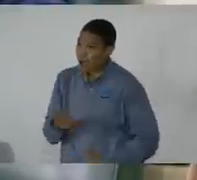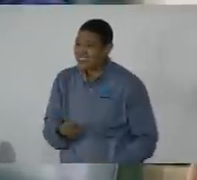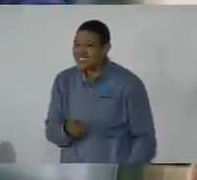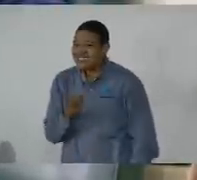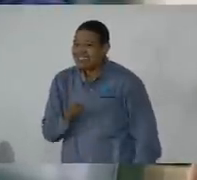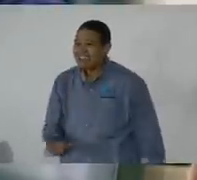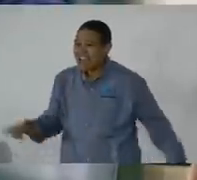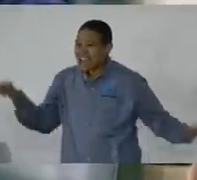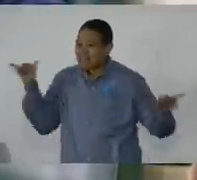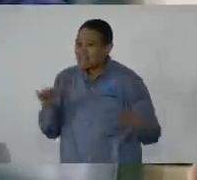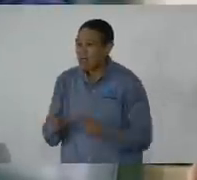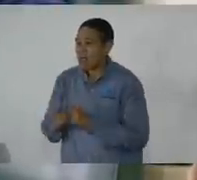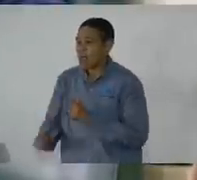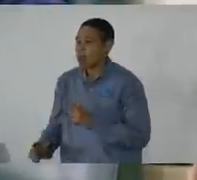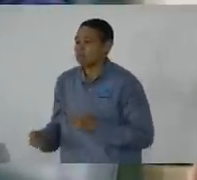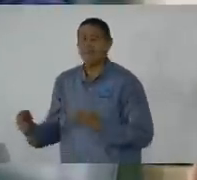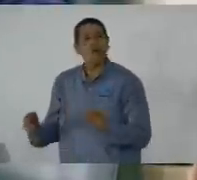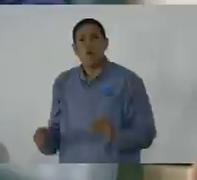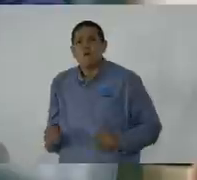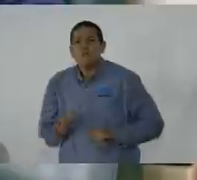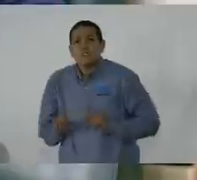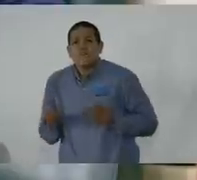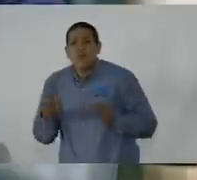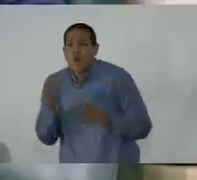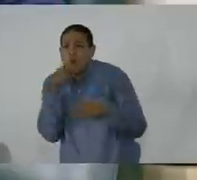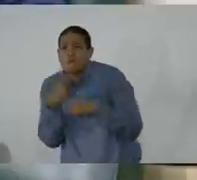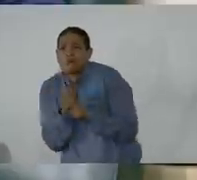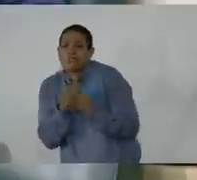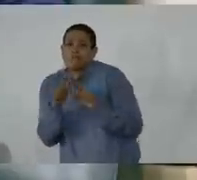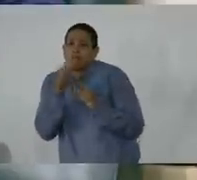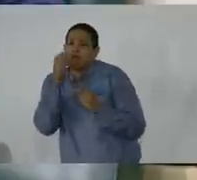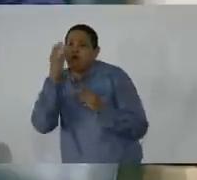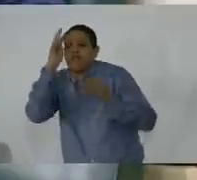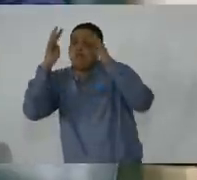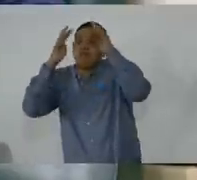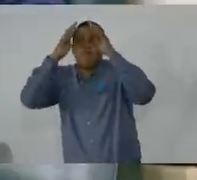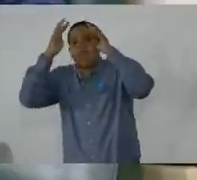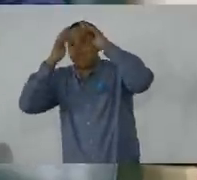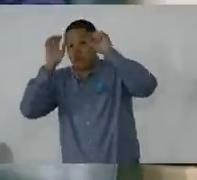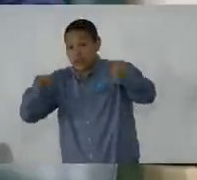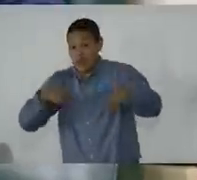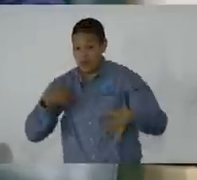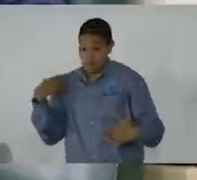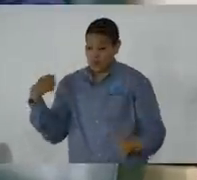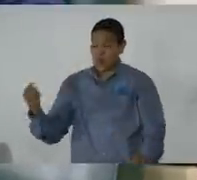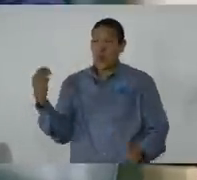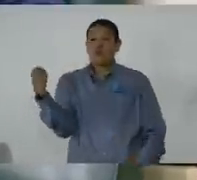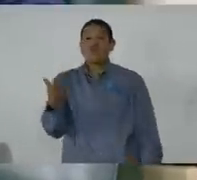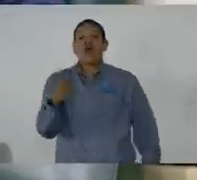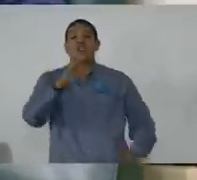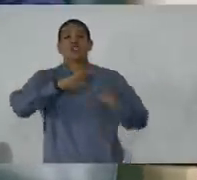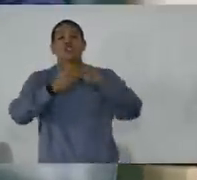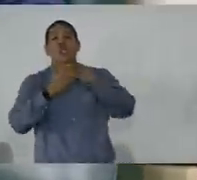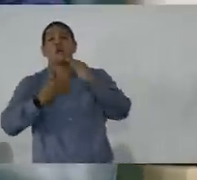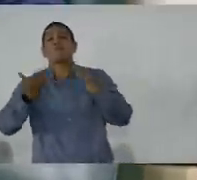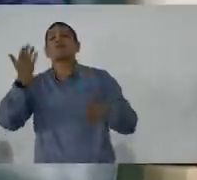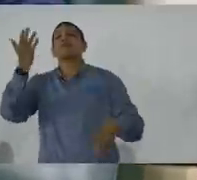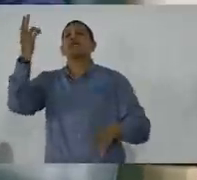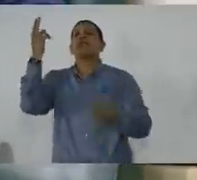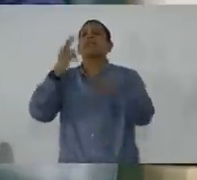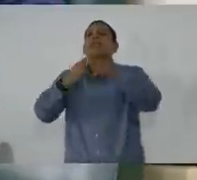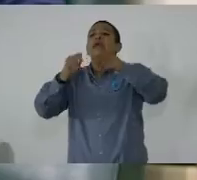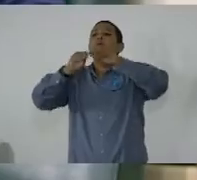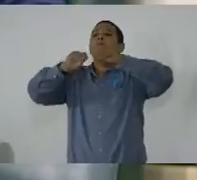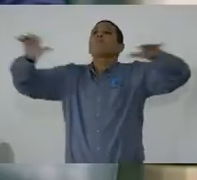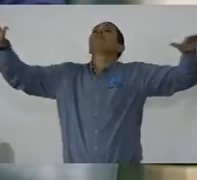unique and dynamic ways to innovate. Madam Speaker, we have a strong brand. Jamaica's name resonates across the